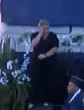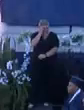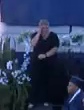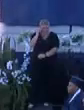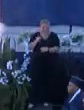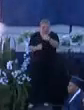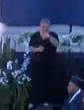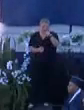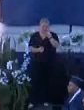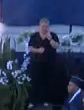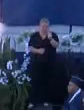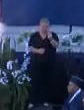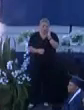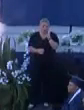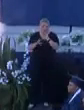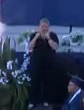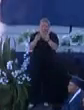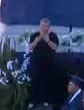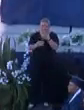Glow Club, rainbow.